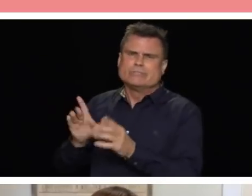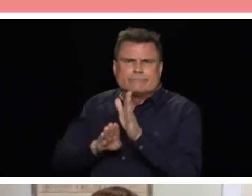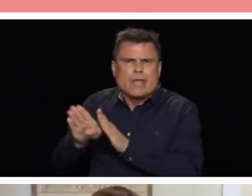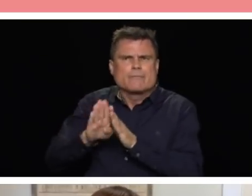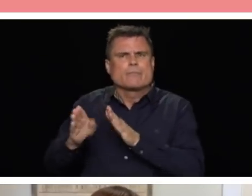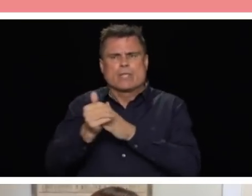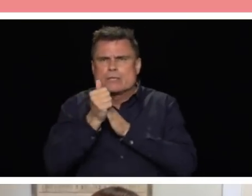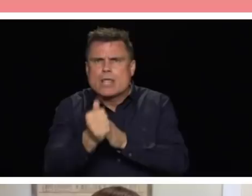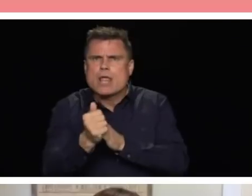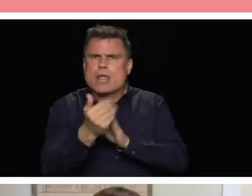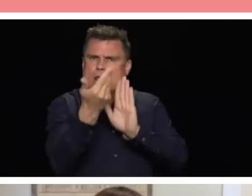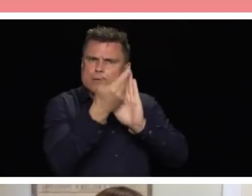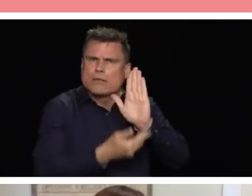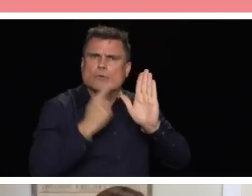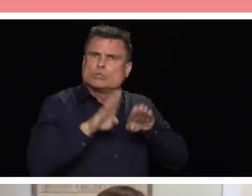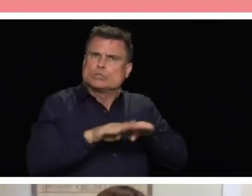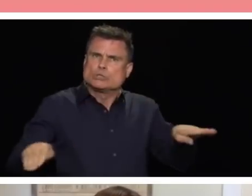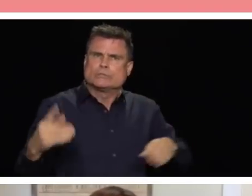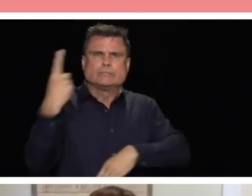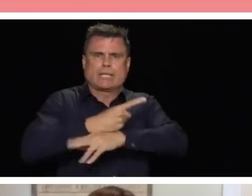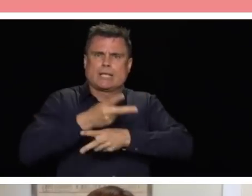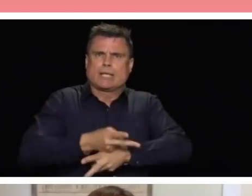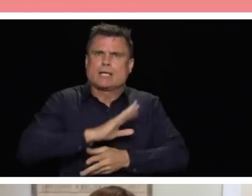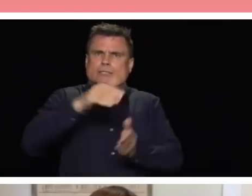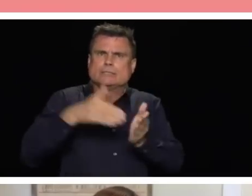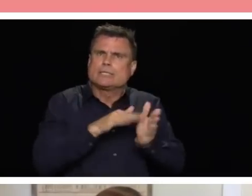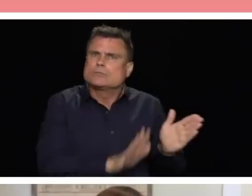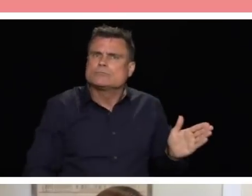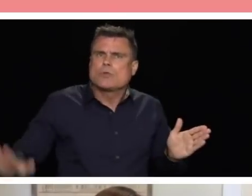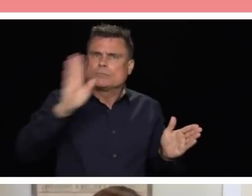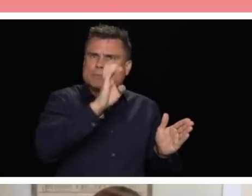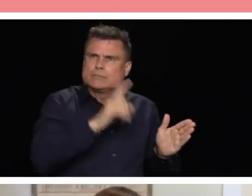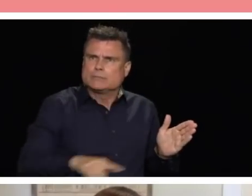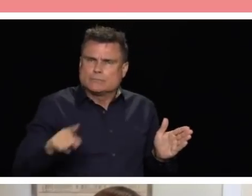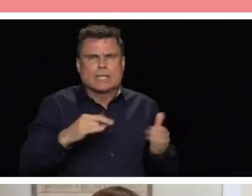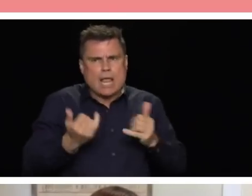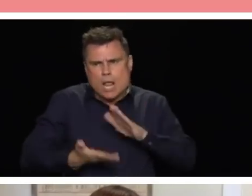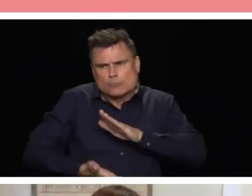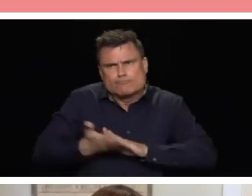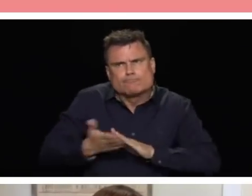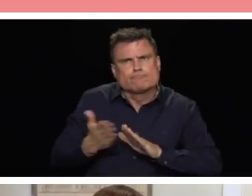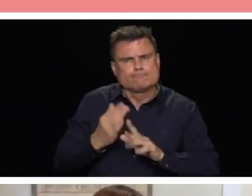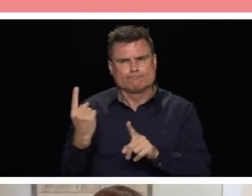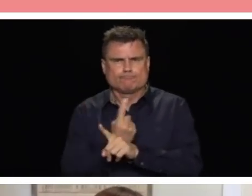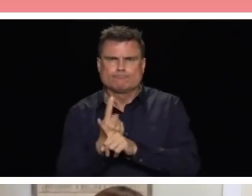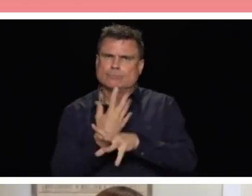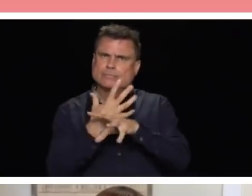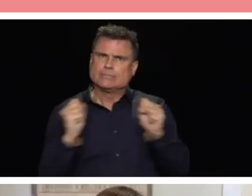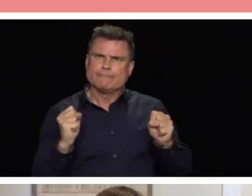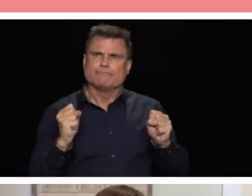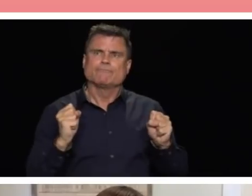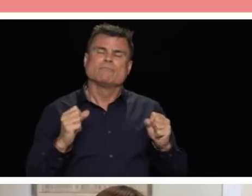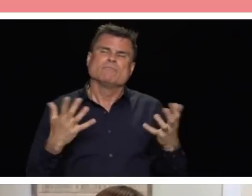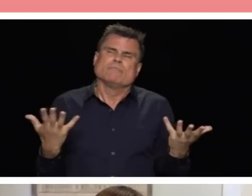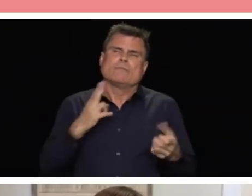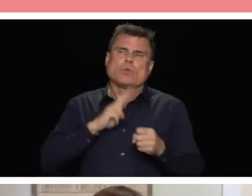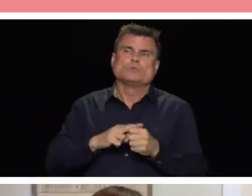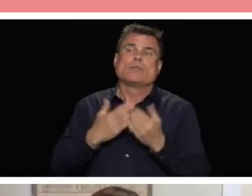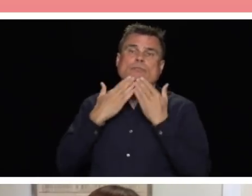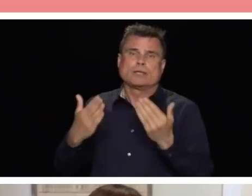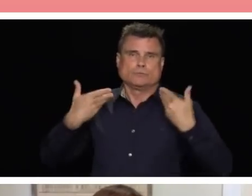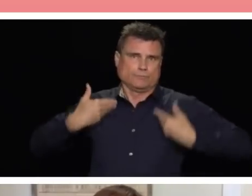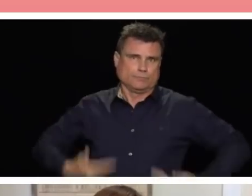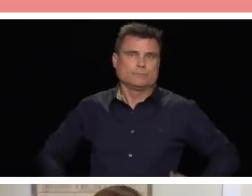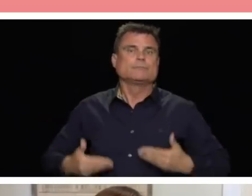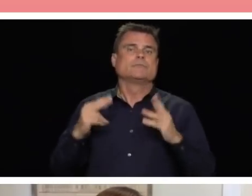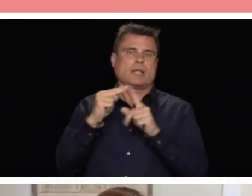sure centers can safely operate during a pandemic and during the recovery as well. So thank you. And of course, thanks to Nigel for being our